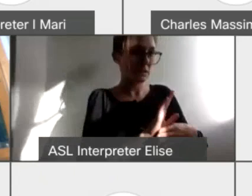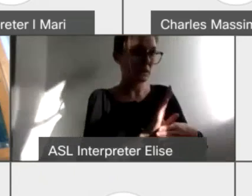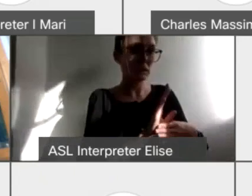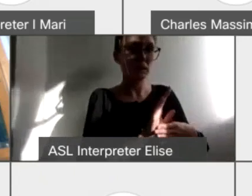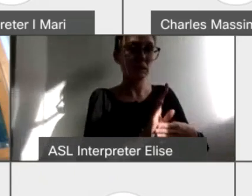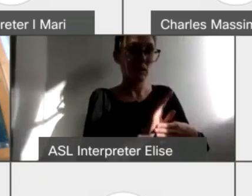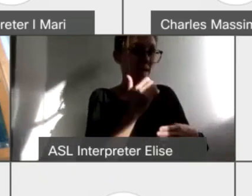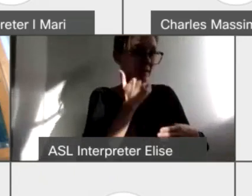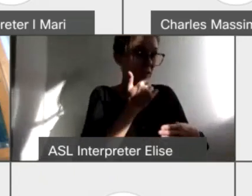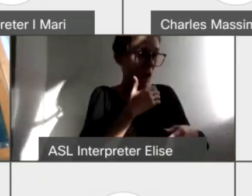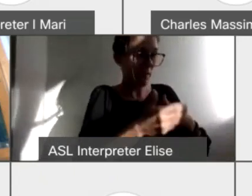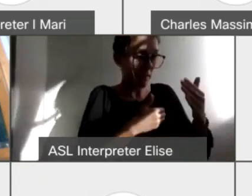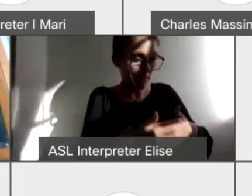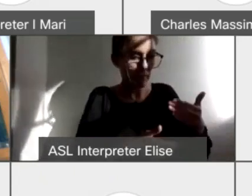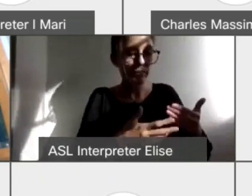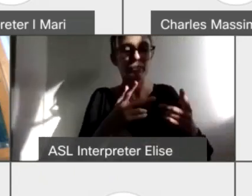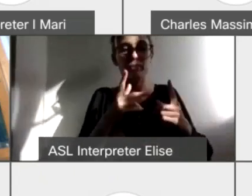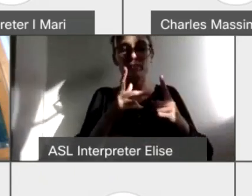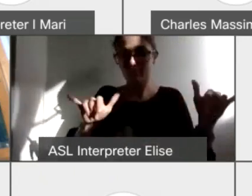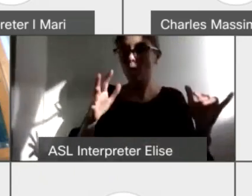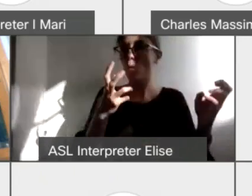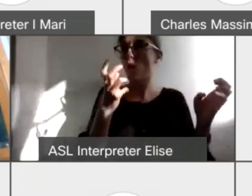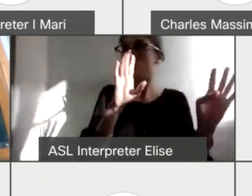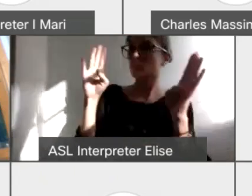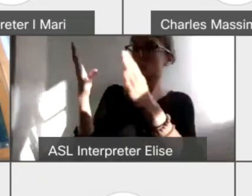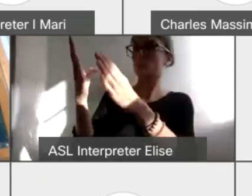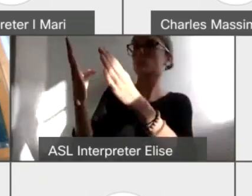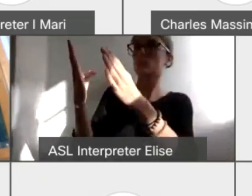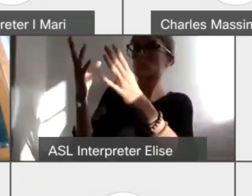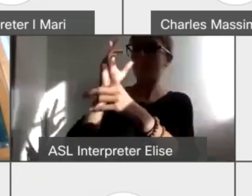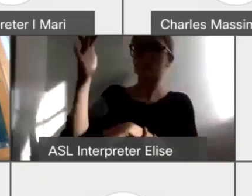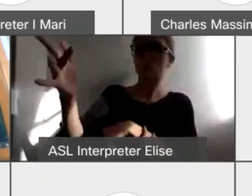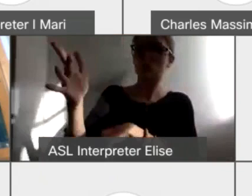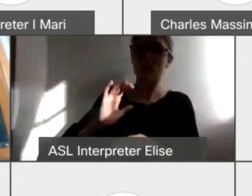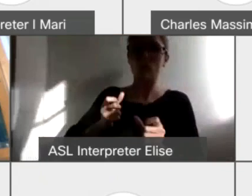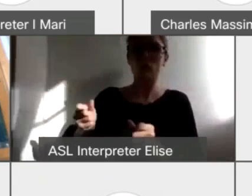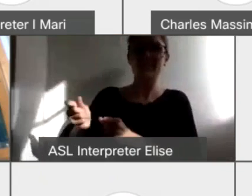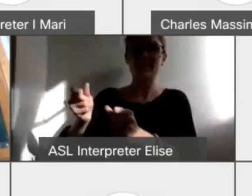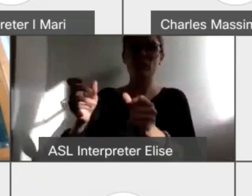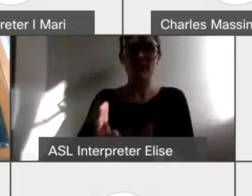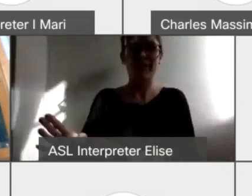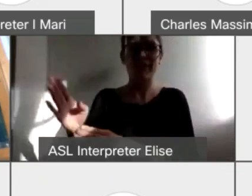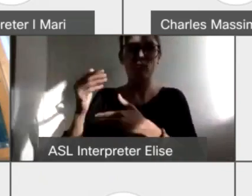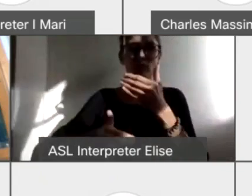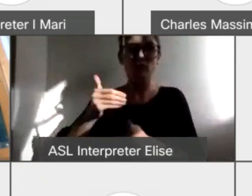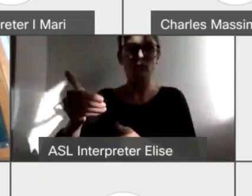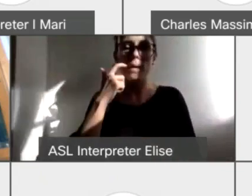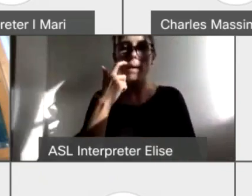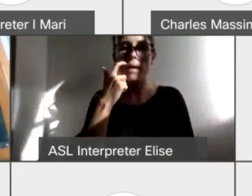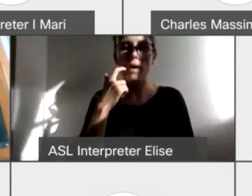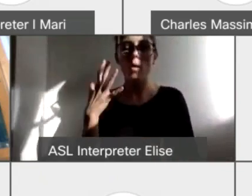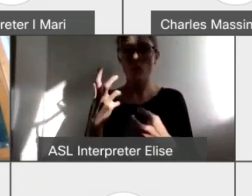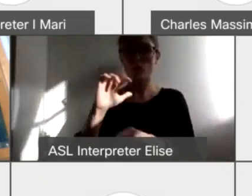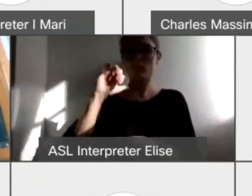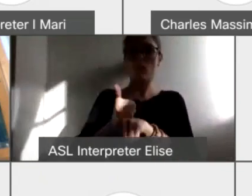of the day, turning an eye to the future, and through our strategic planning process, laying out a